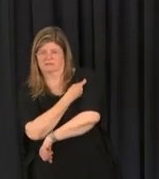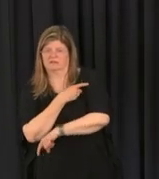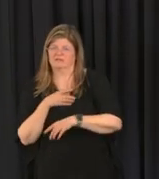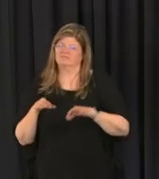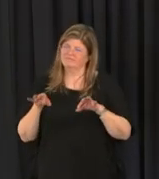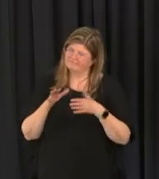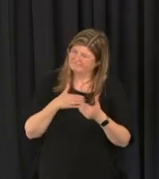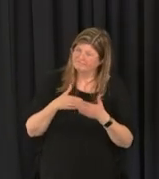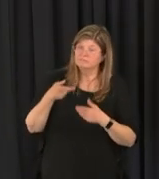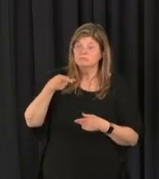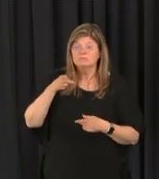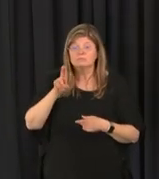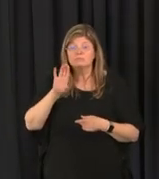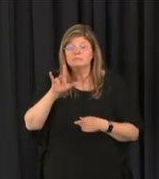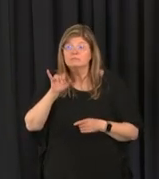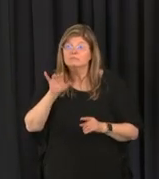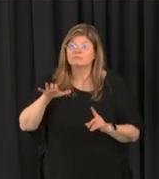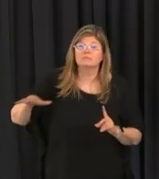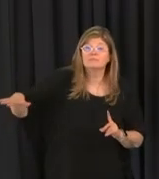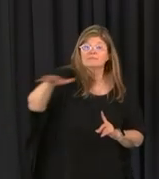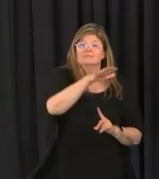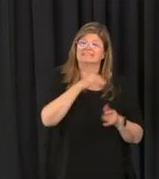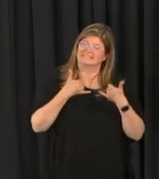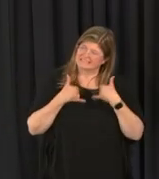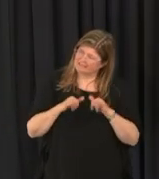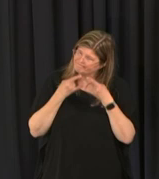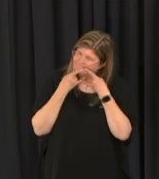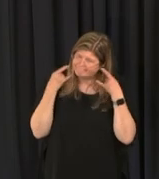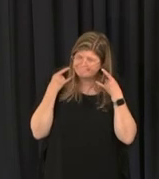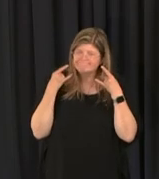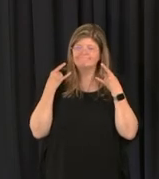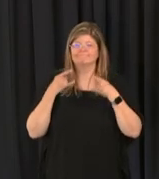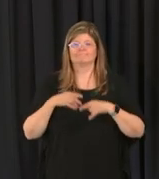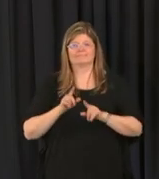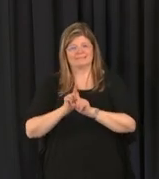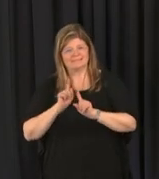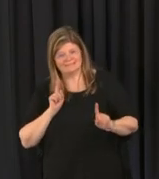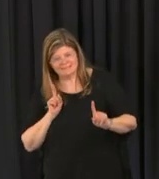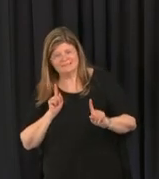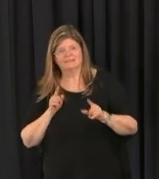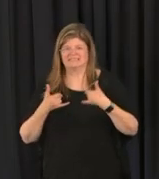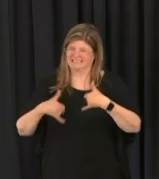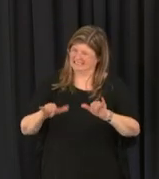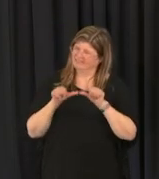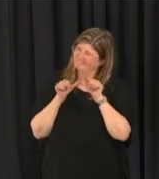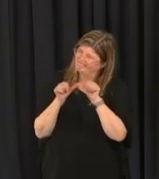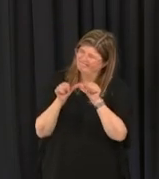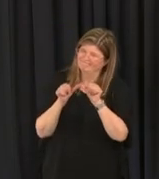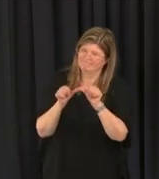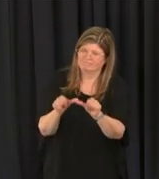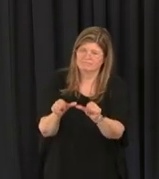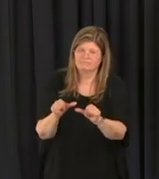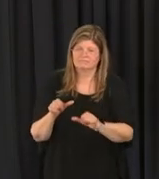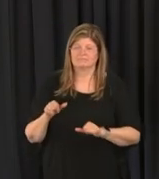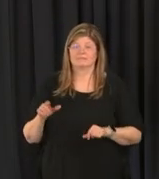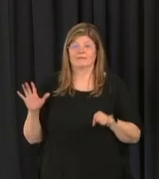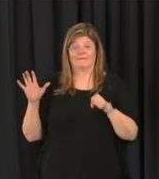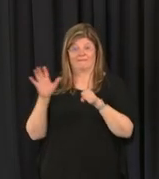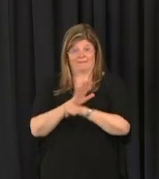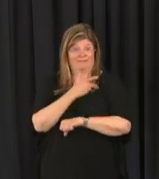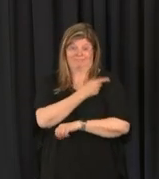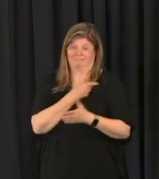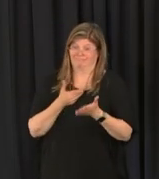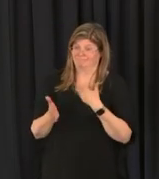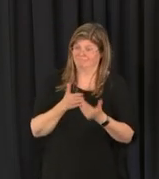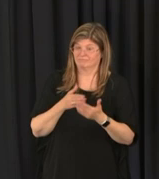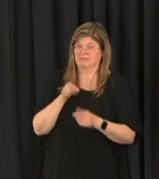as wearing a well-fitted mask and physically distancing from people. We're still recommending that fully vaccinated